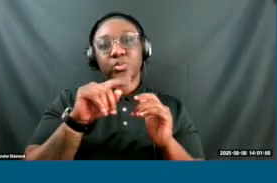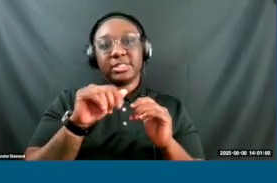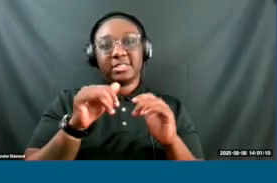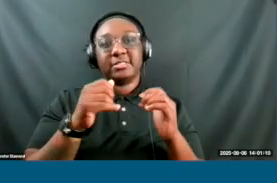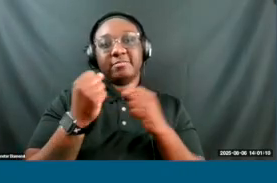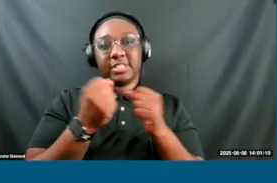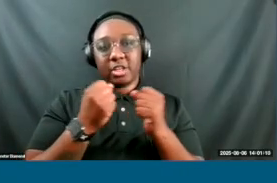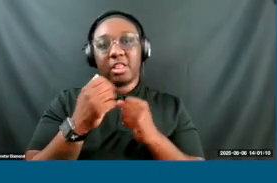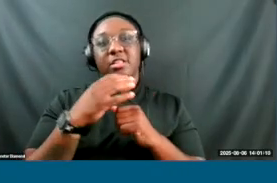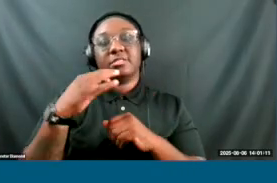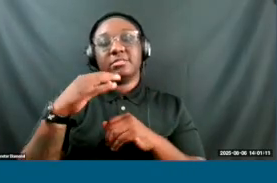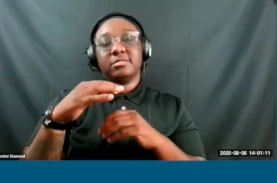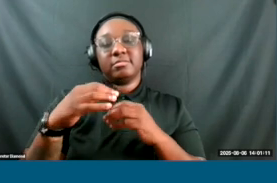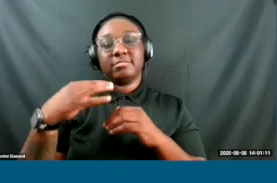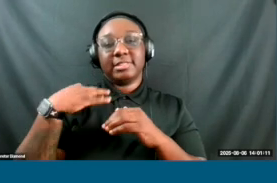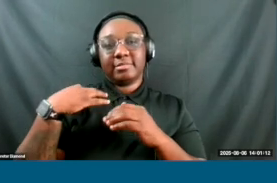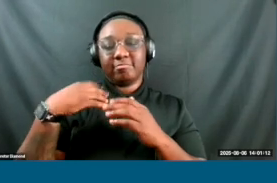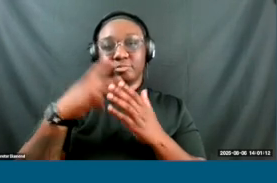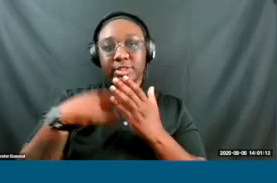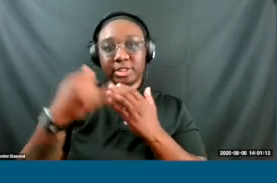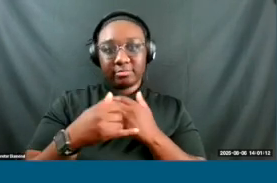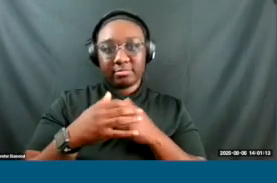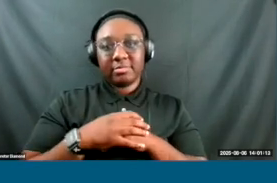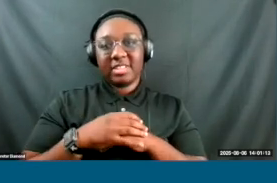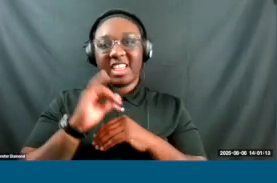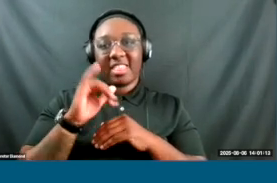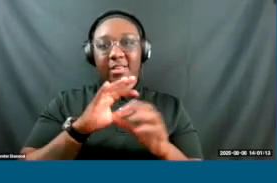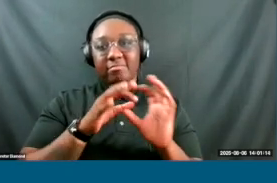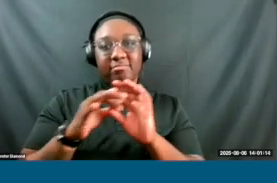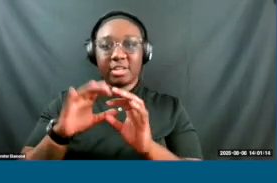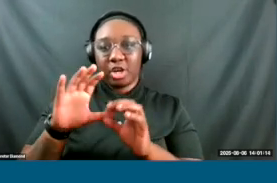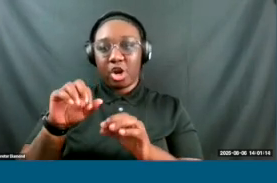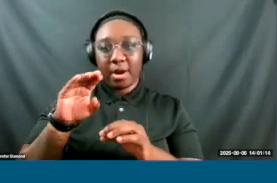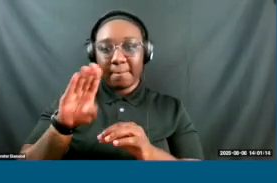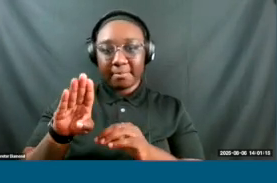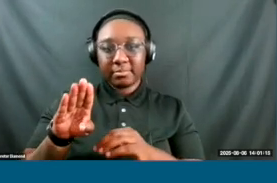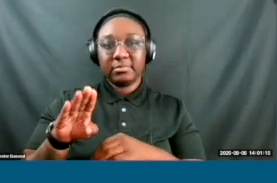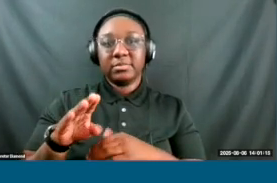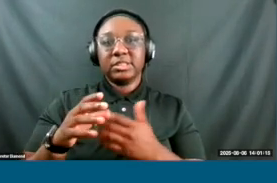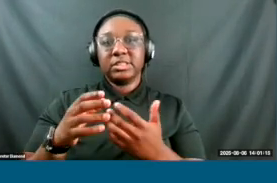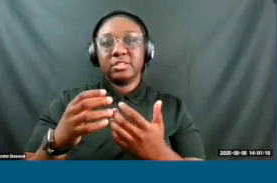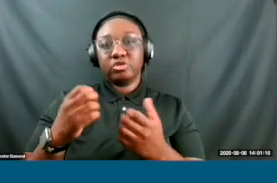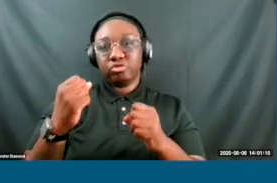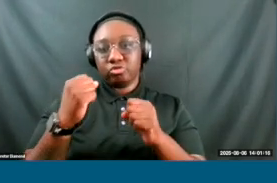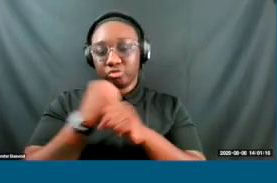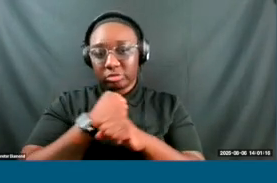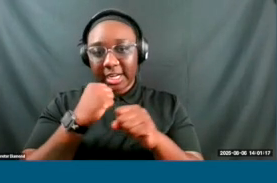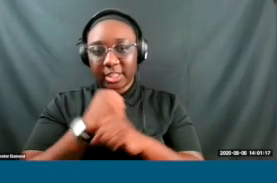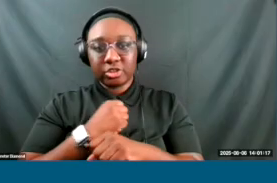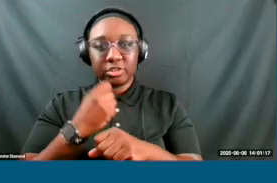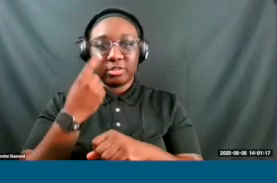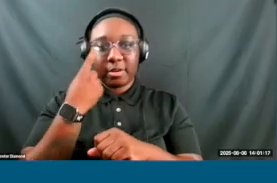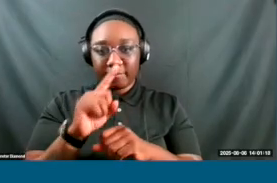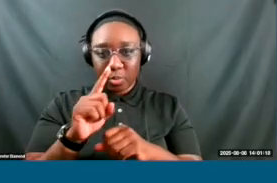CARB's long-term investment strategy for clean transportation incentives funding for both light-duty vehicle